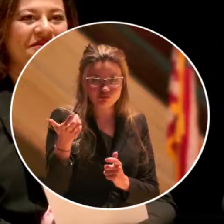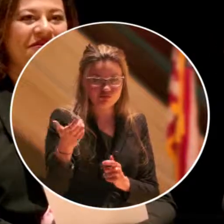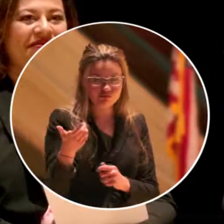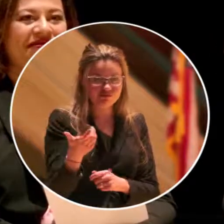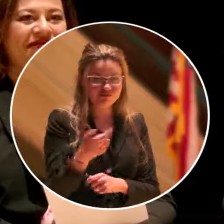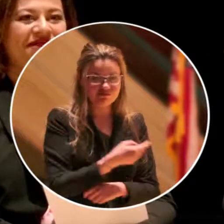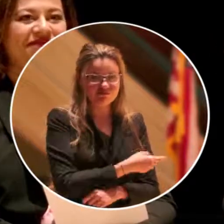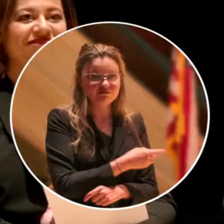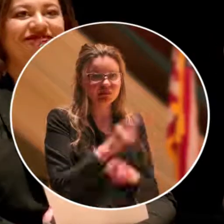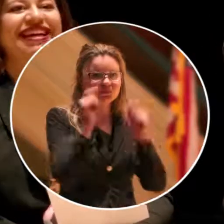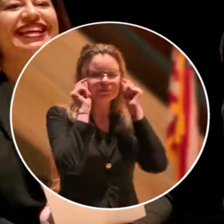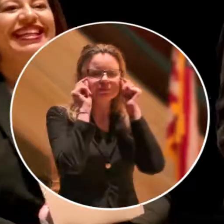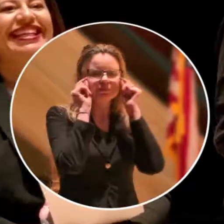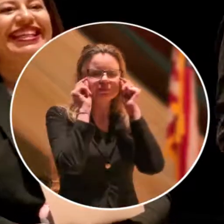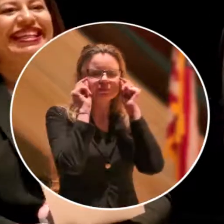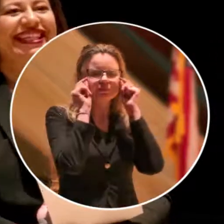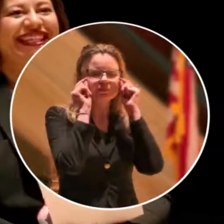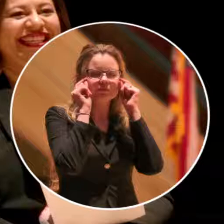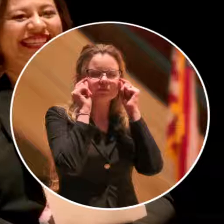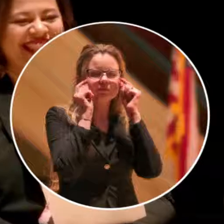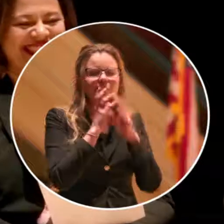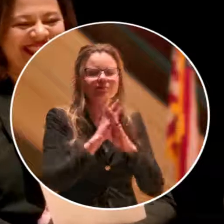She never flinched.